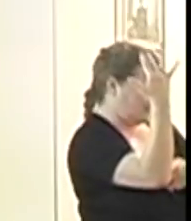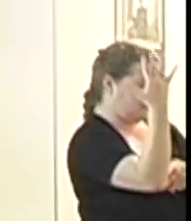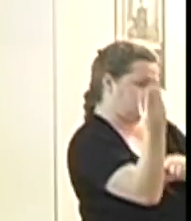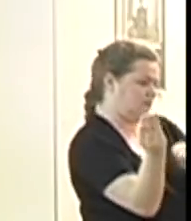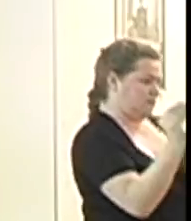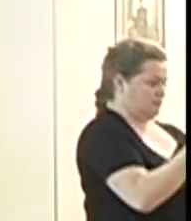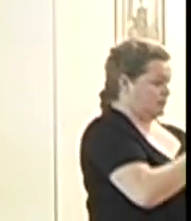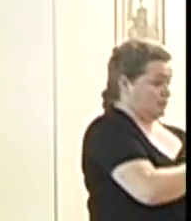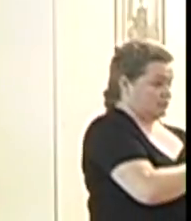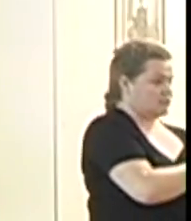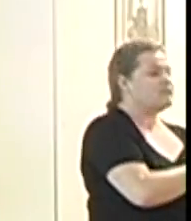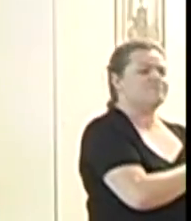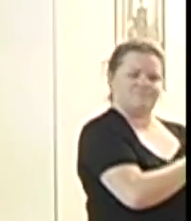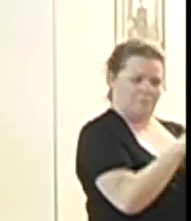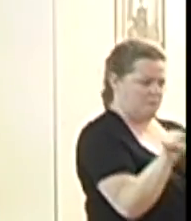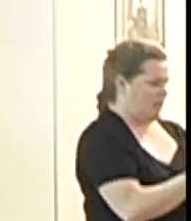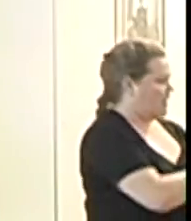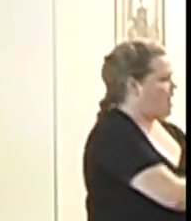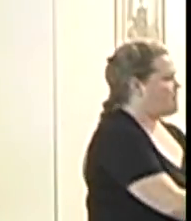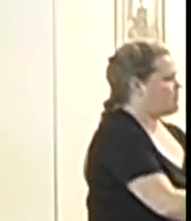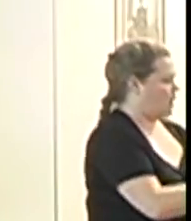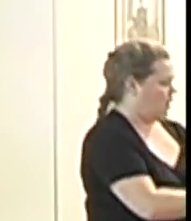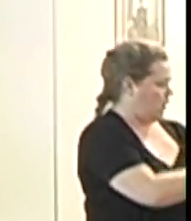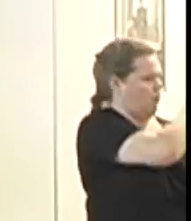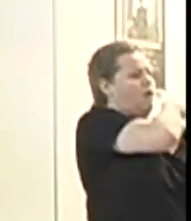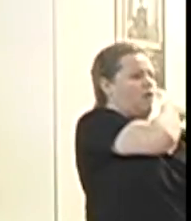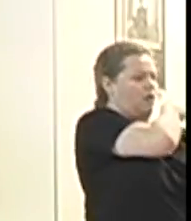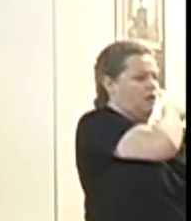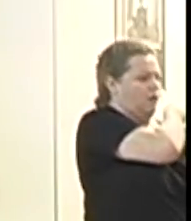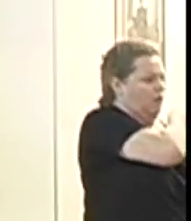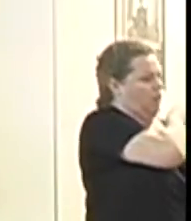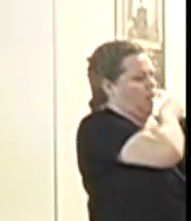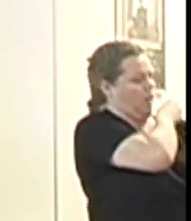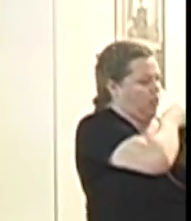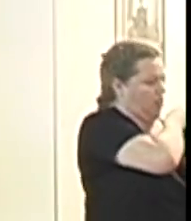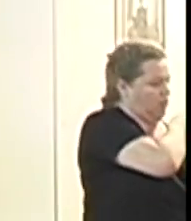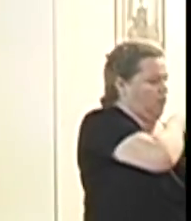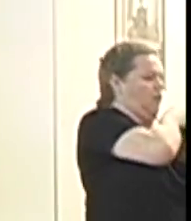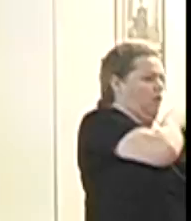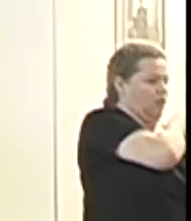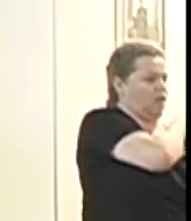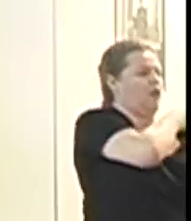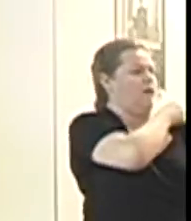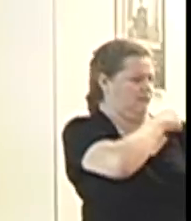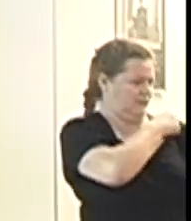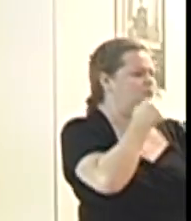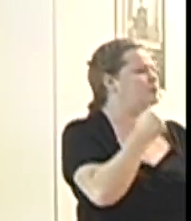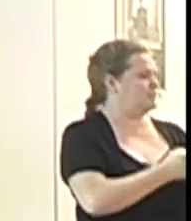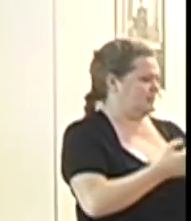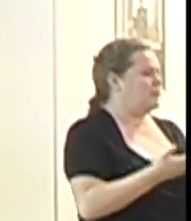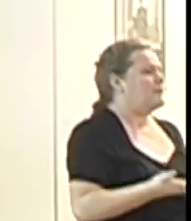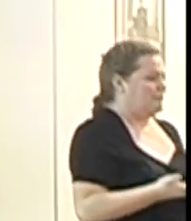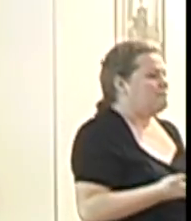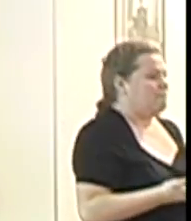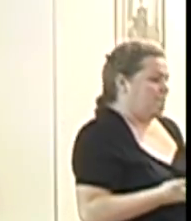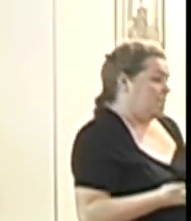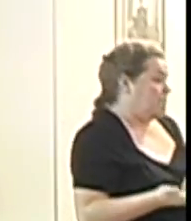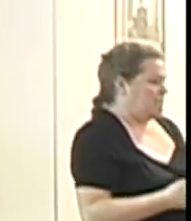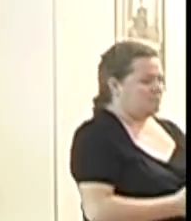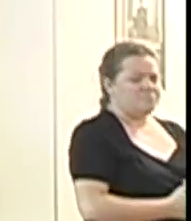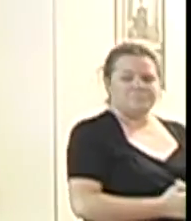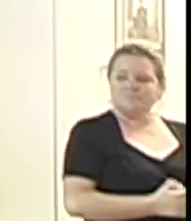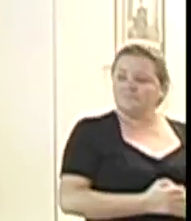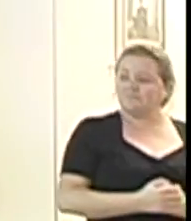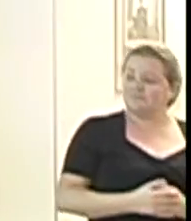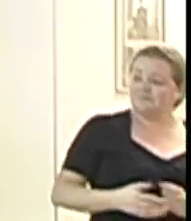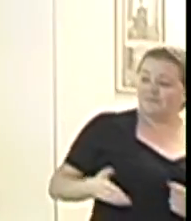proximalize. So those of you who are right-handed would proximalize when you attempted to write with your left hand.